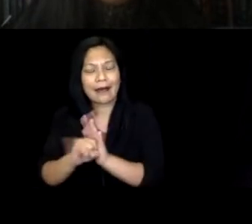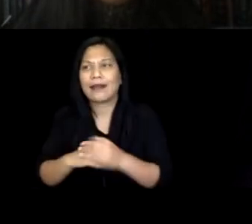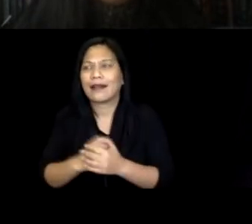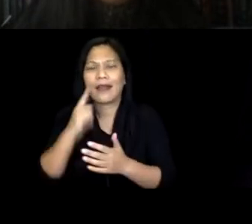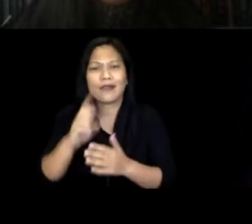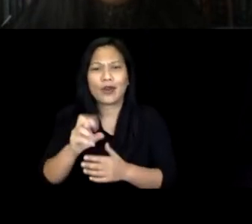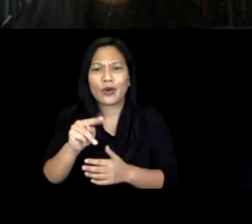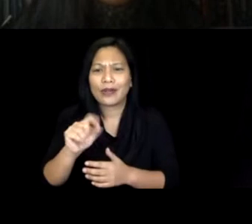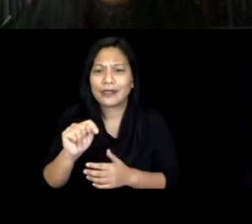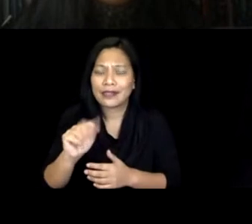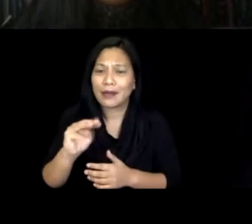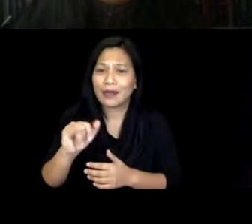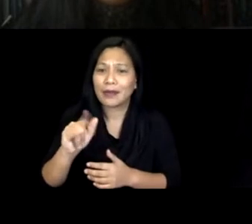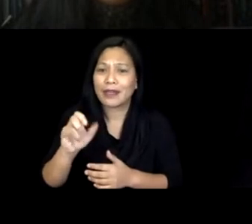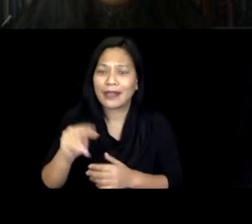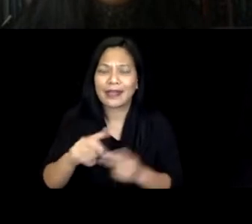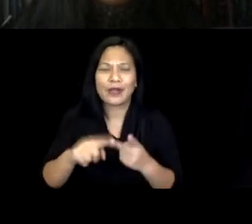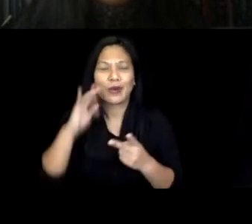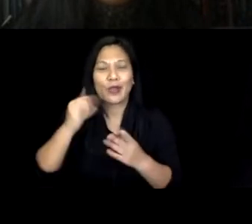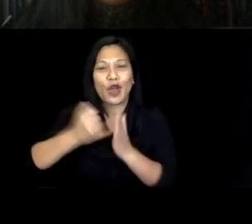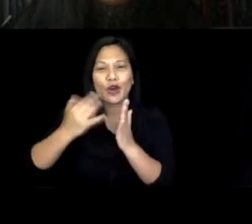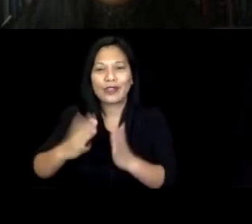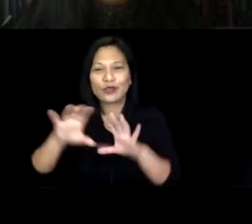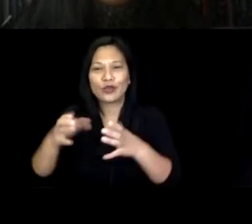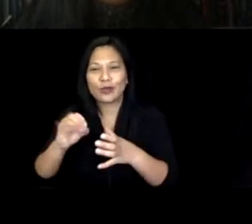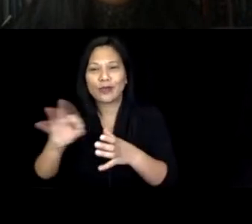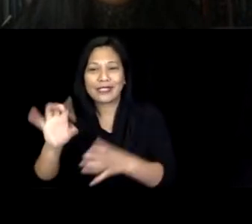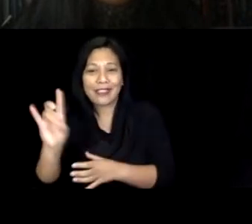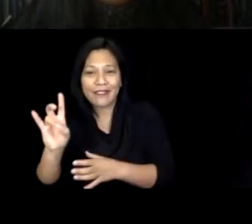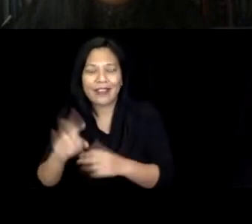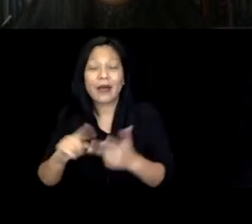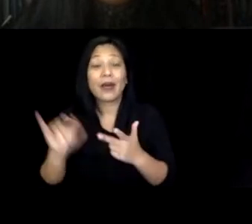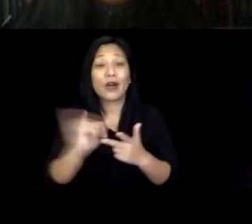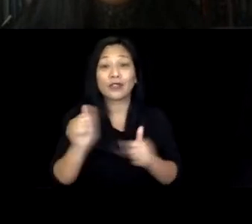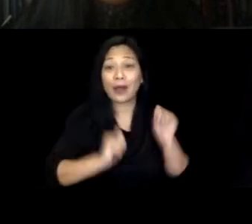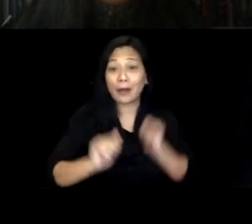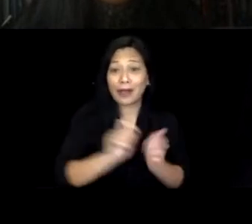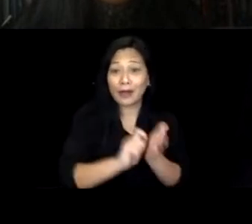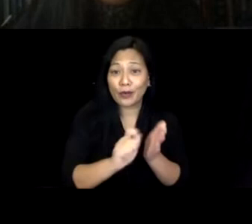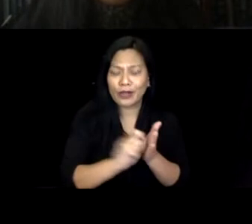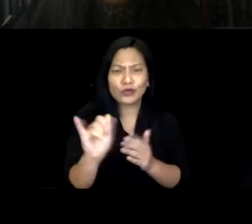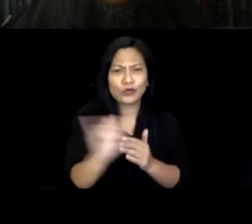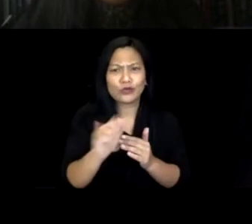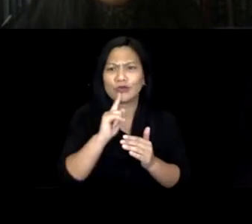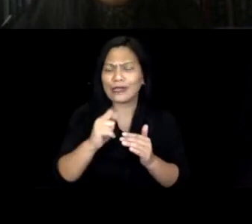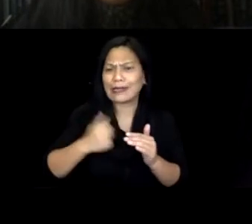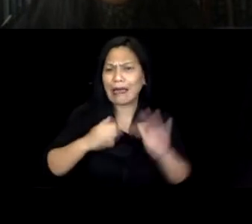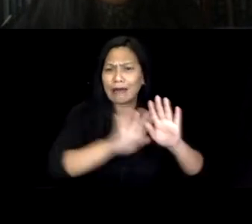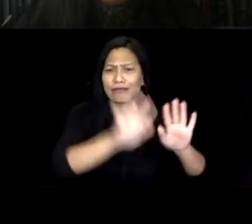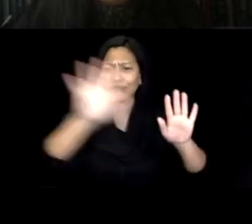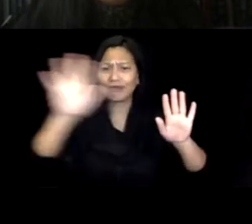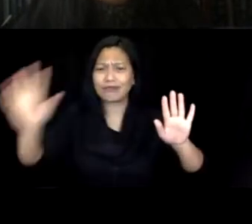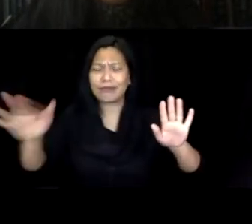Macmillan and the Group of Seven visually, but by playwrights too, by playwrights all across this country, trying